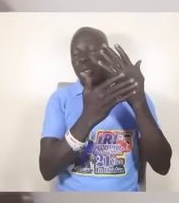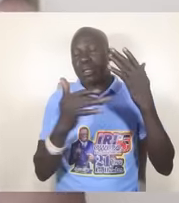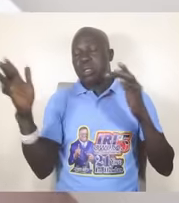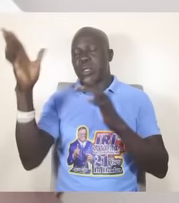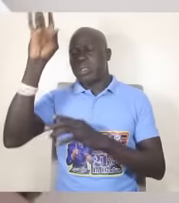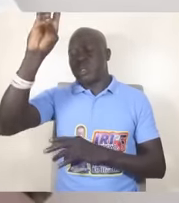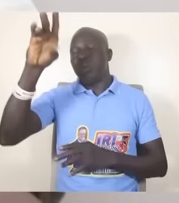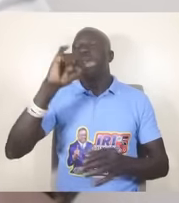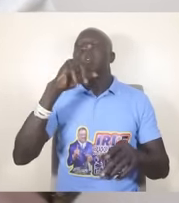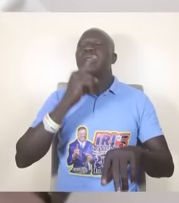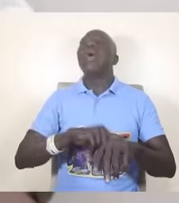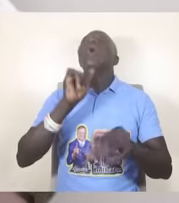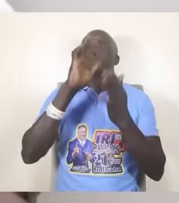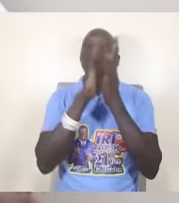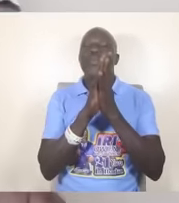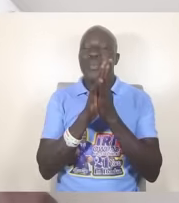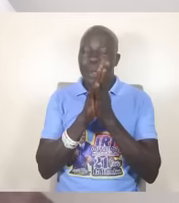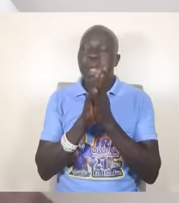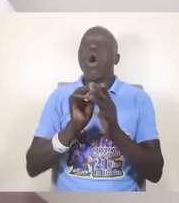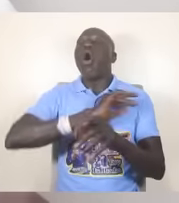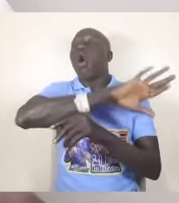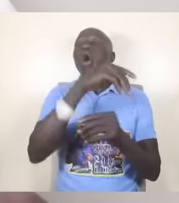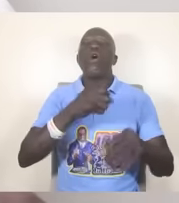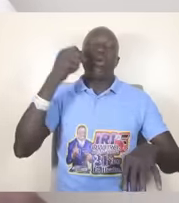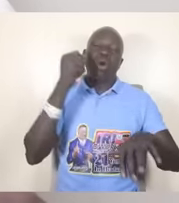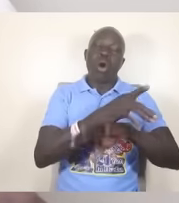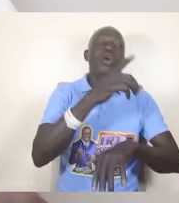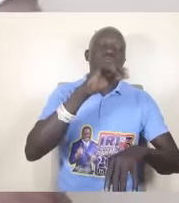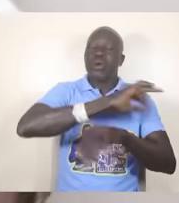of Jesus sometimes. You not pray. Don't pray. Pray and run away.